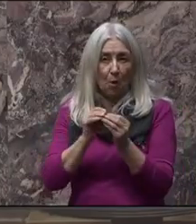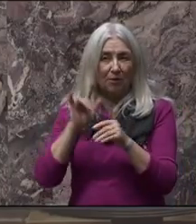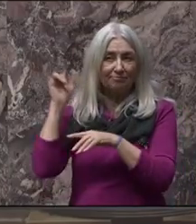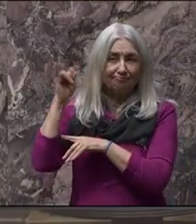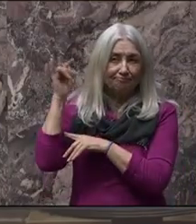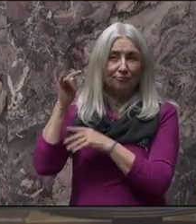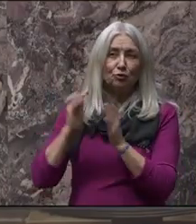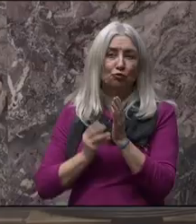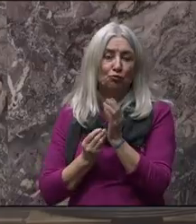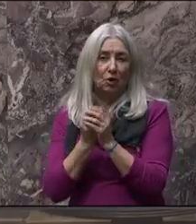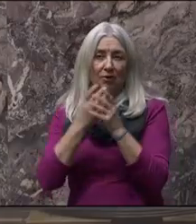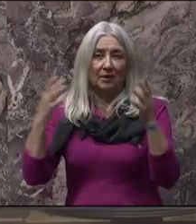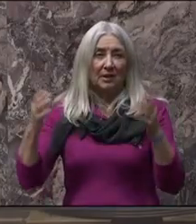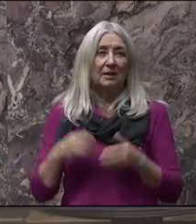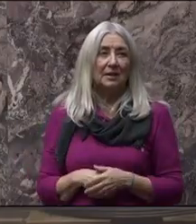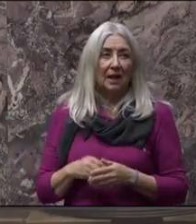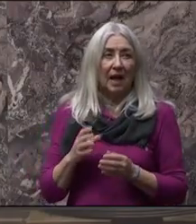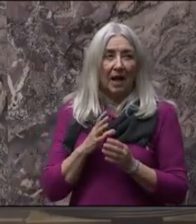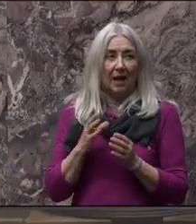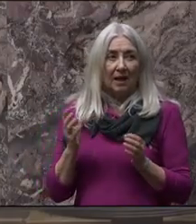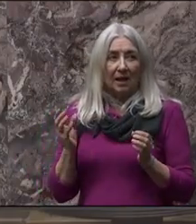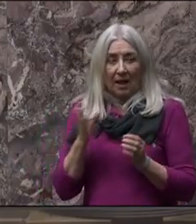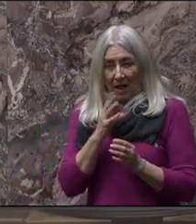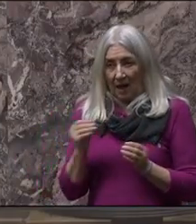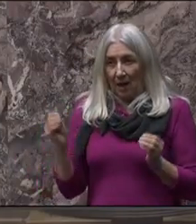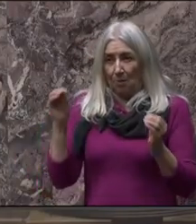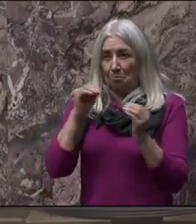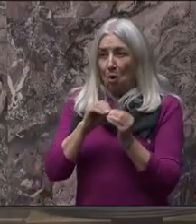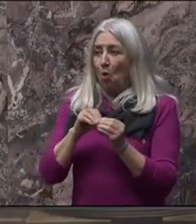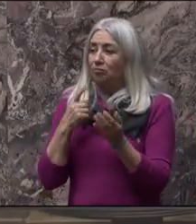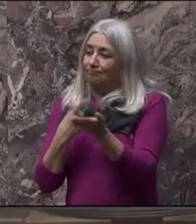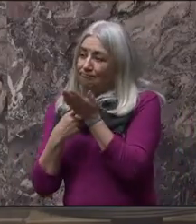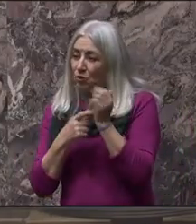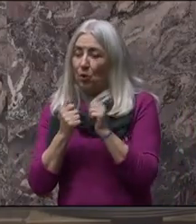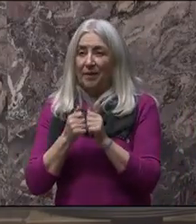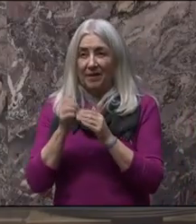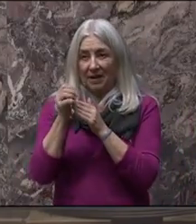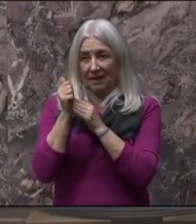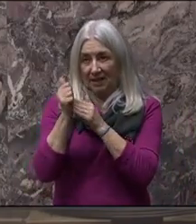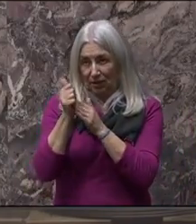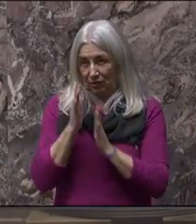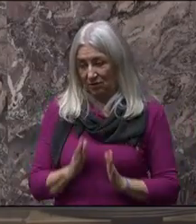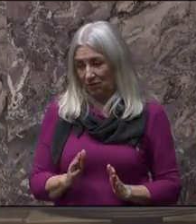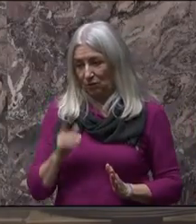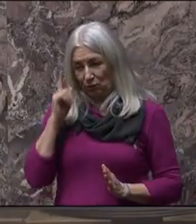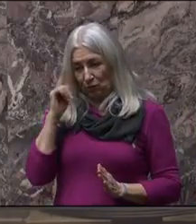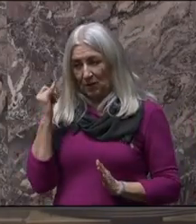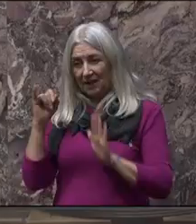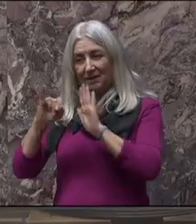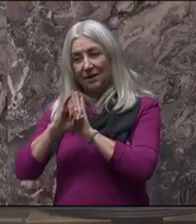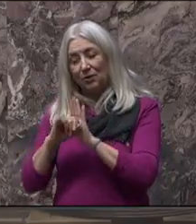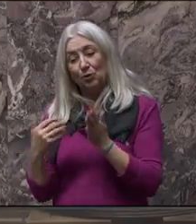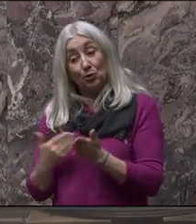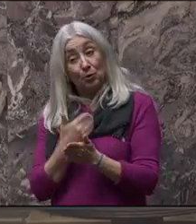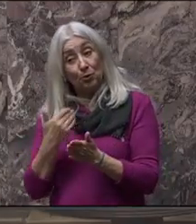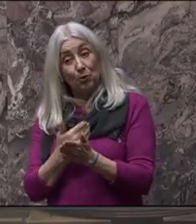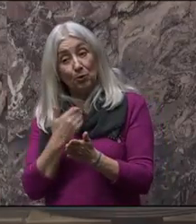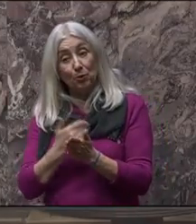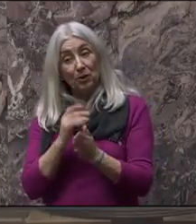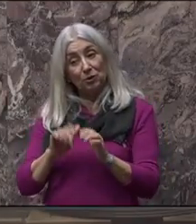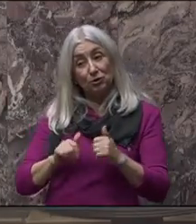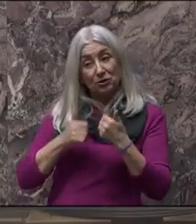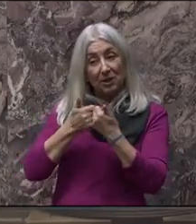and delivered Ford sessions with industry leaders to identify opportunities and emerging